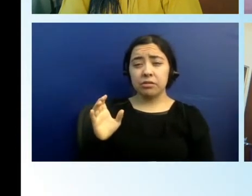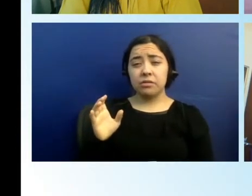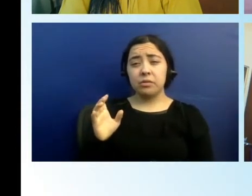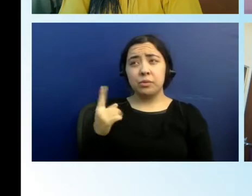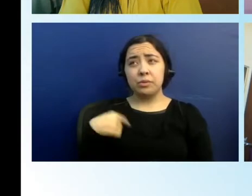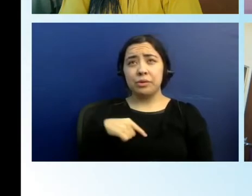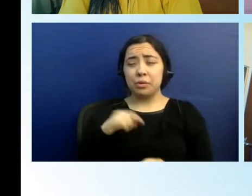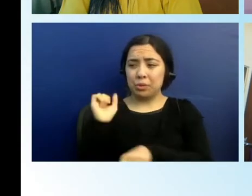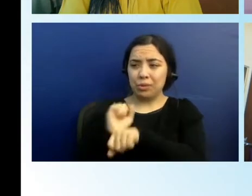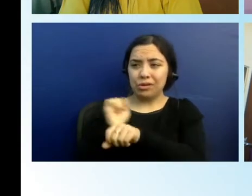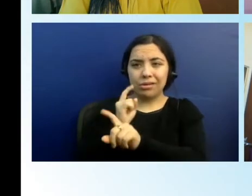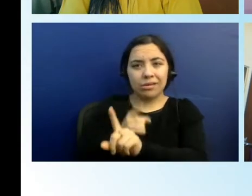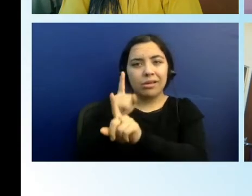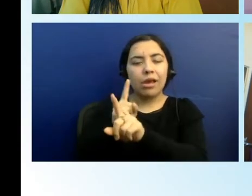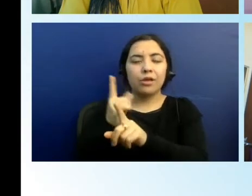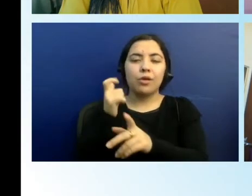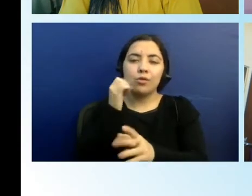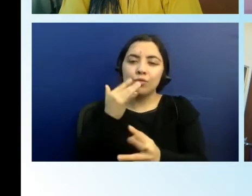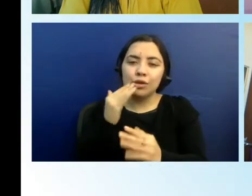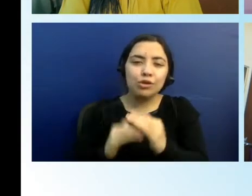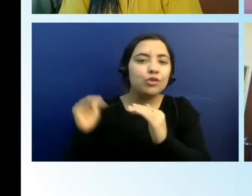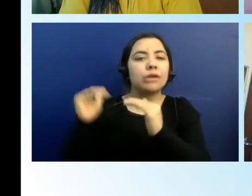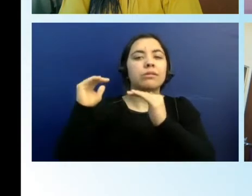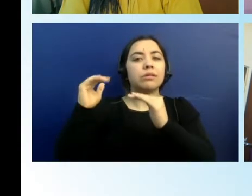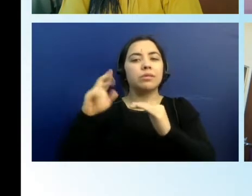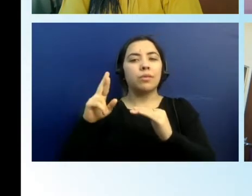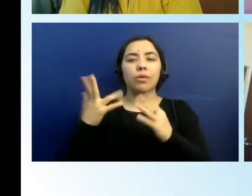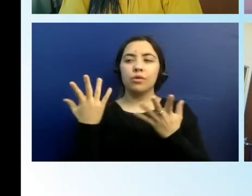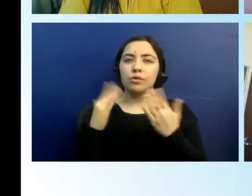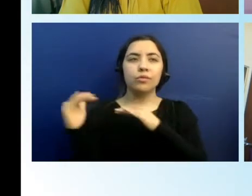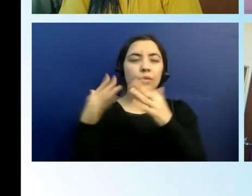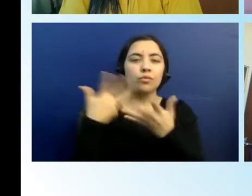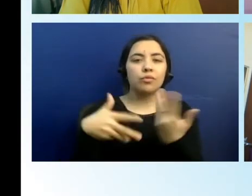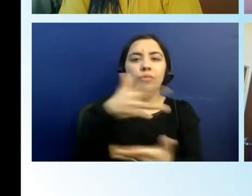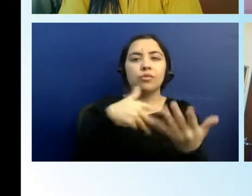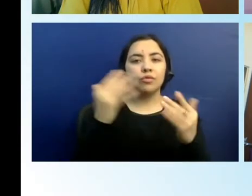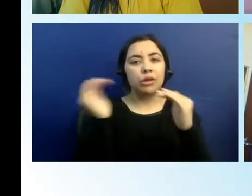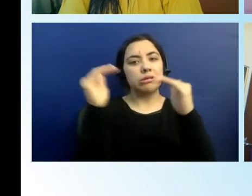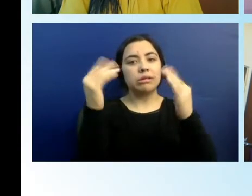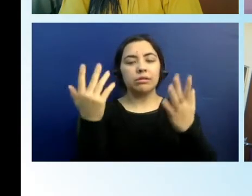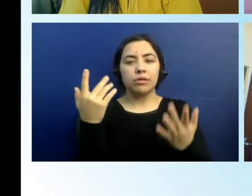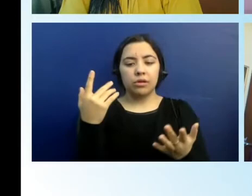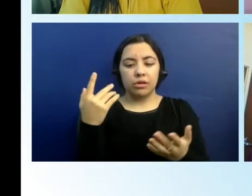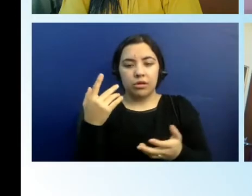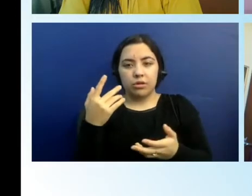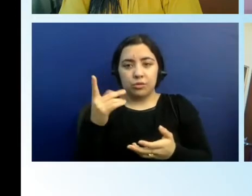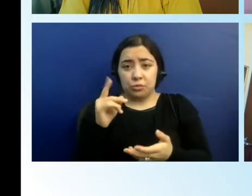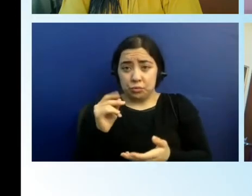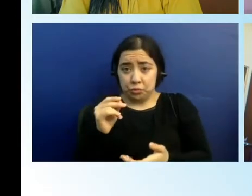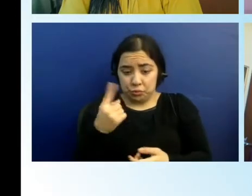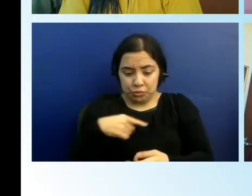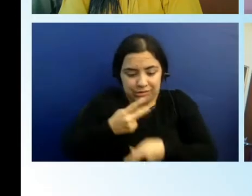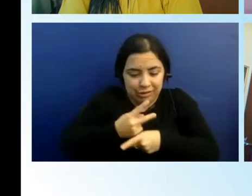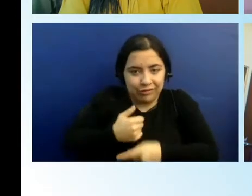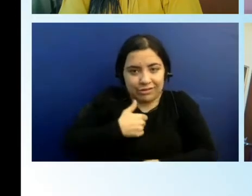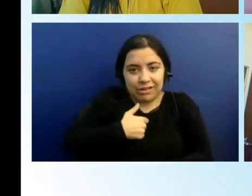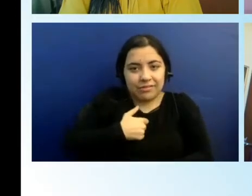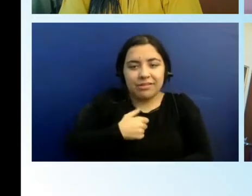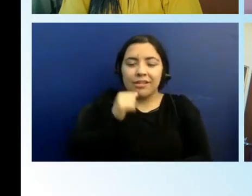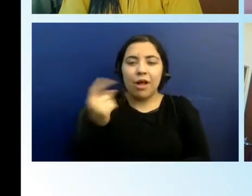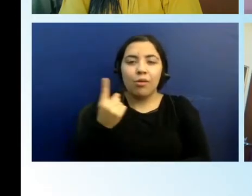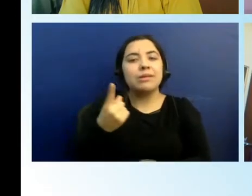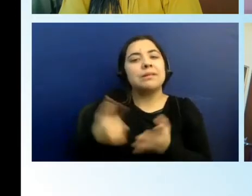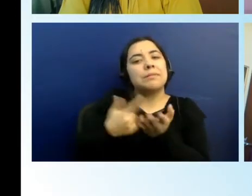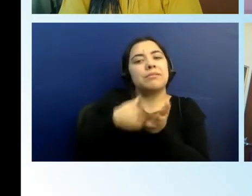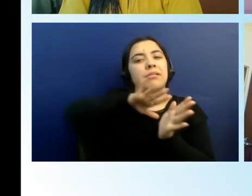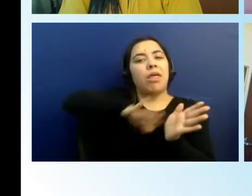on racial justice or social justice movements, we don't take the time to take care of ourselves and to heal. Mm-hmm. And having participated